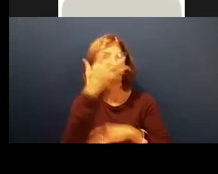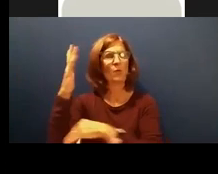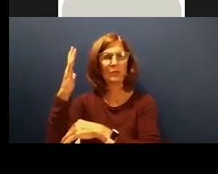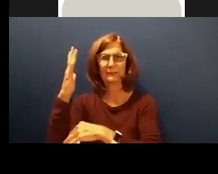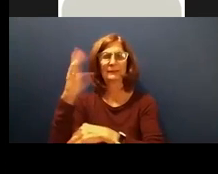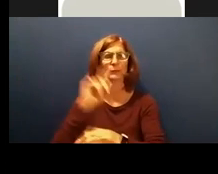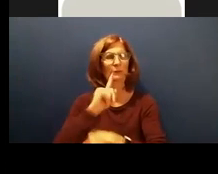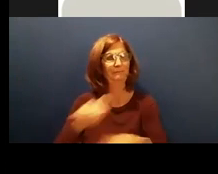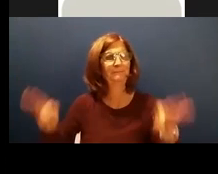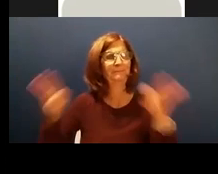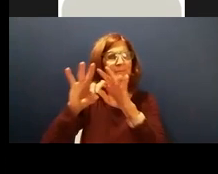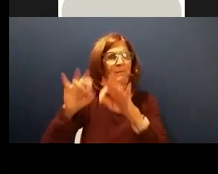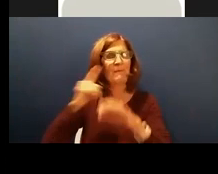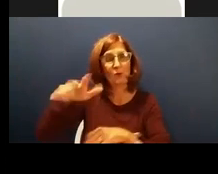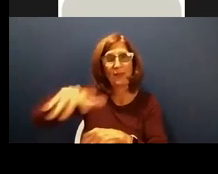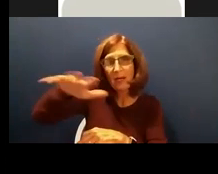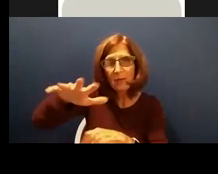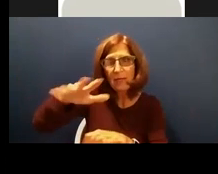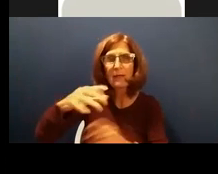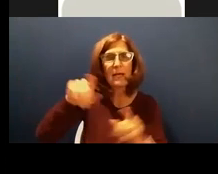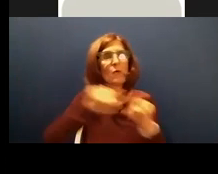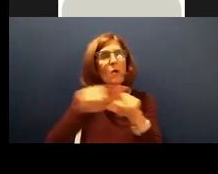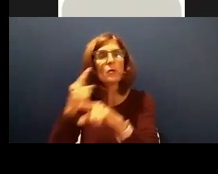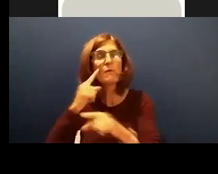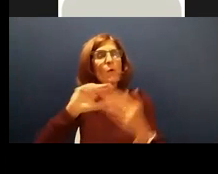area and to the city. Thank you.